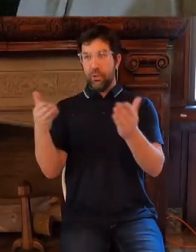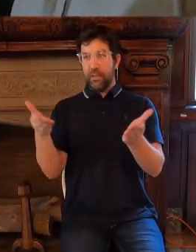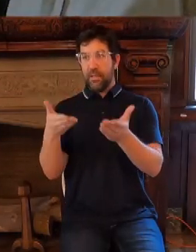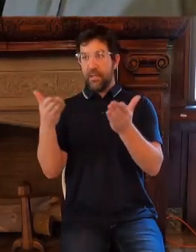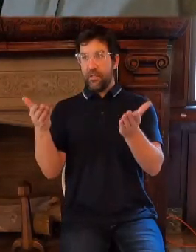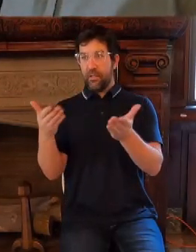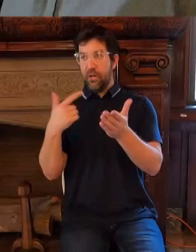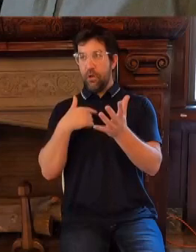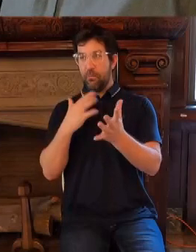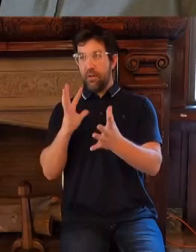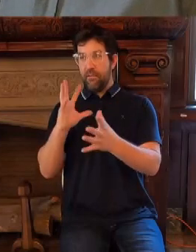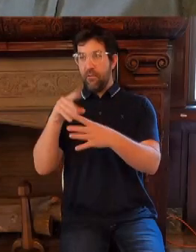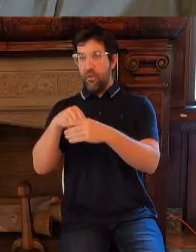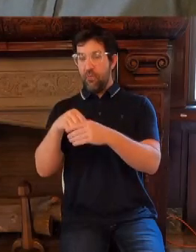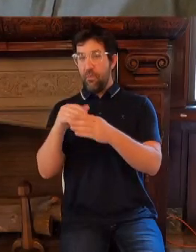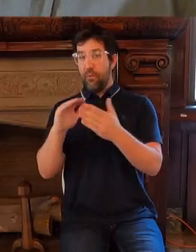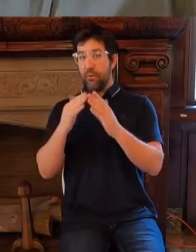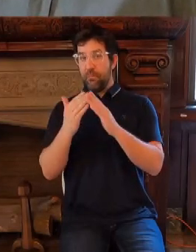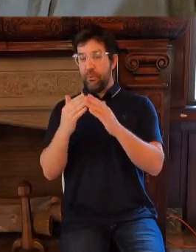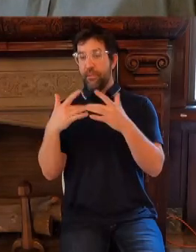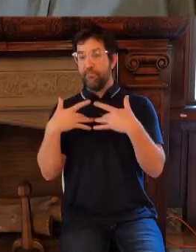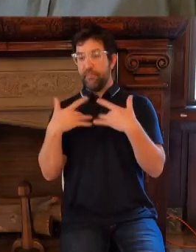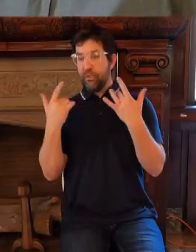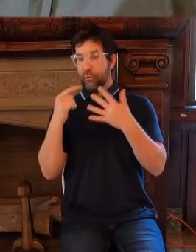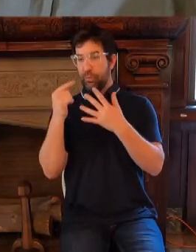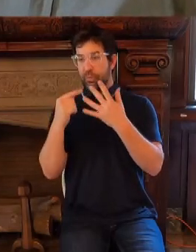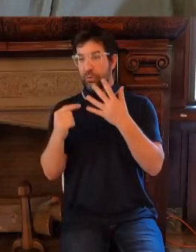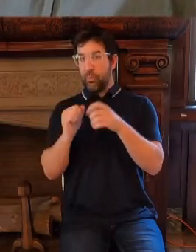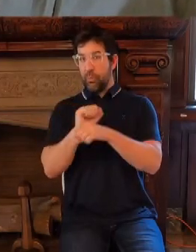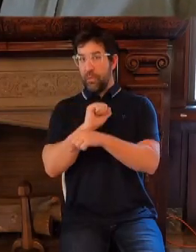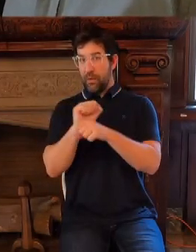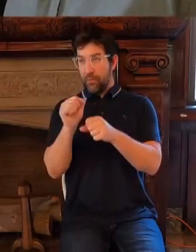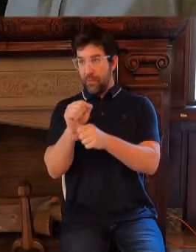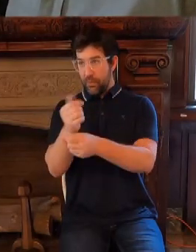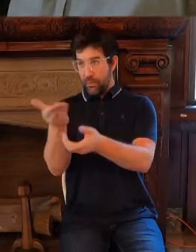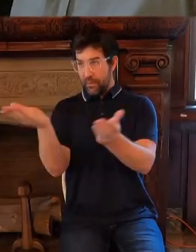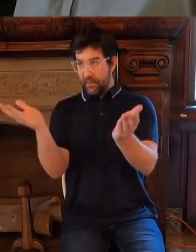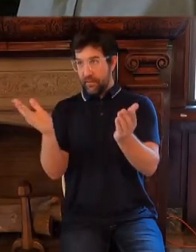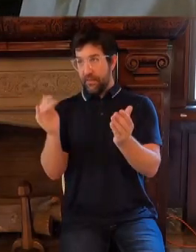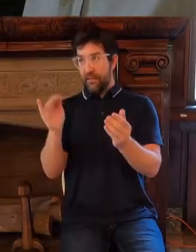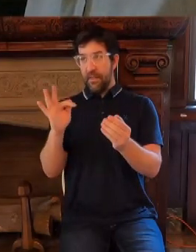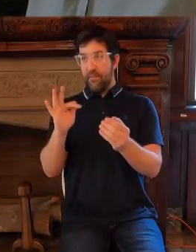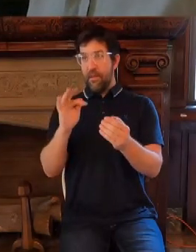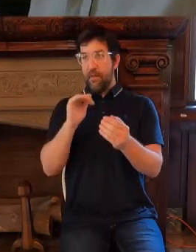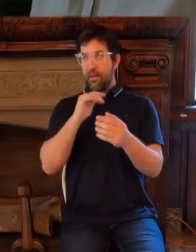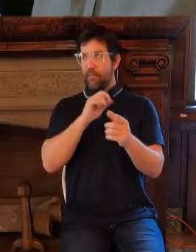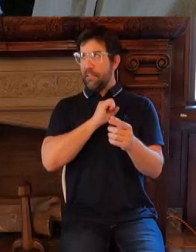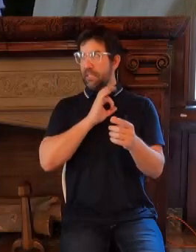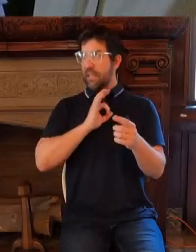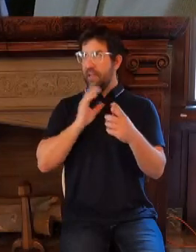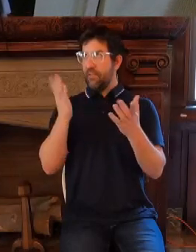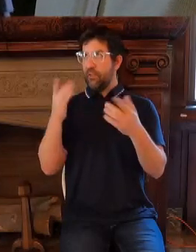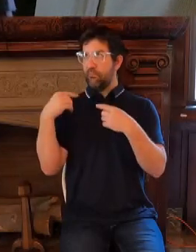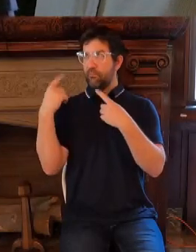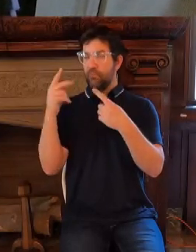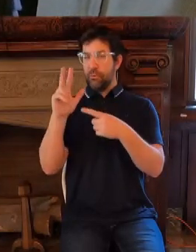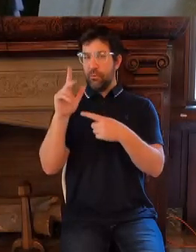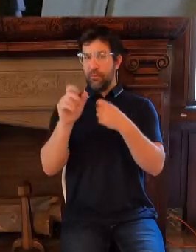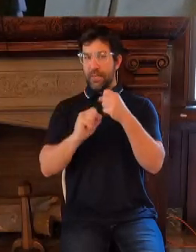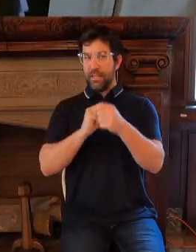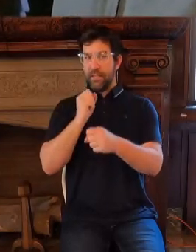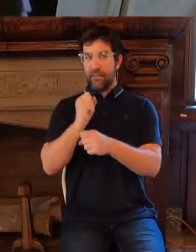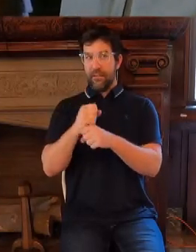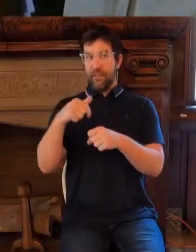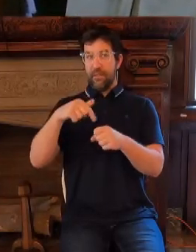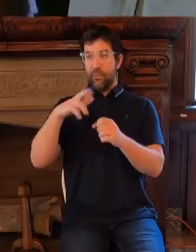I'll be involved with a lot of community things and working with all of you. And I've been on staff here for 23 years and in